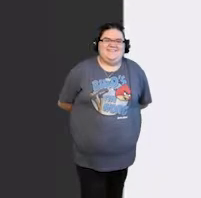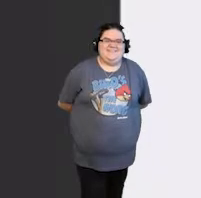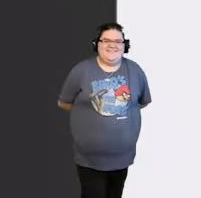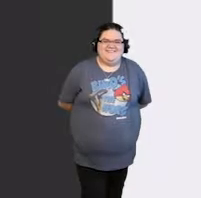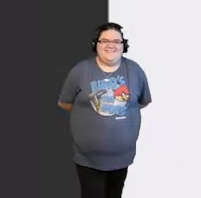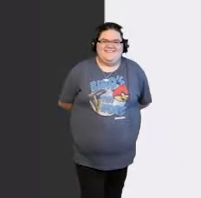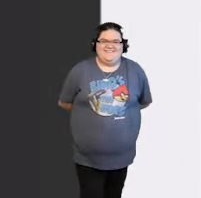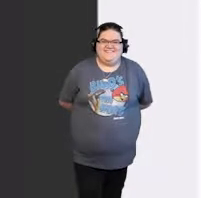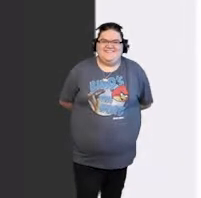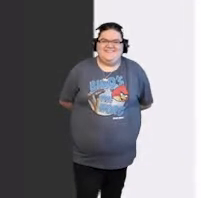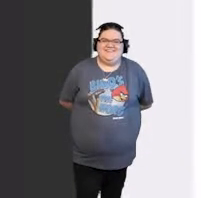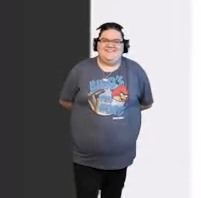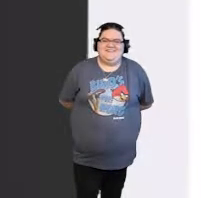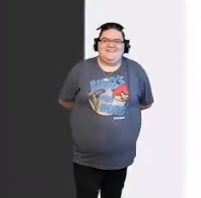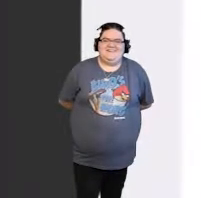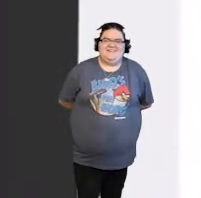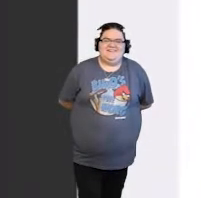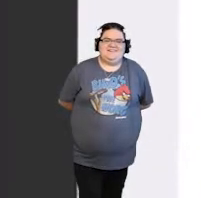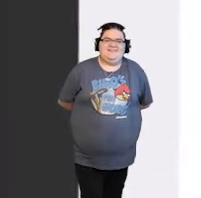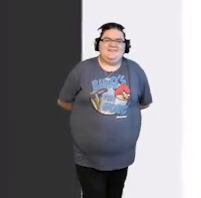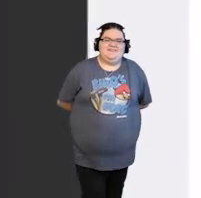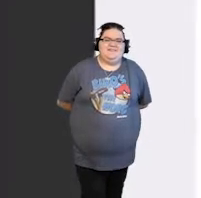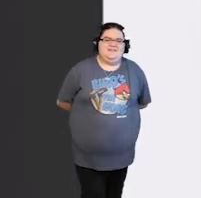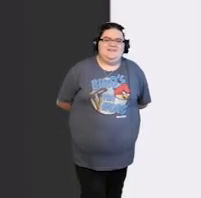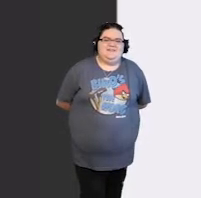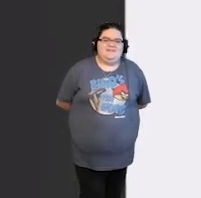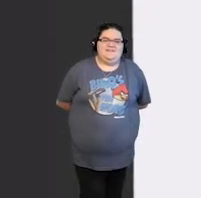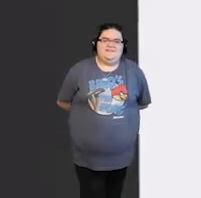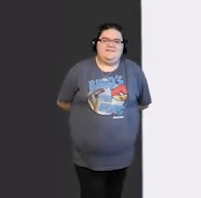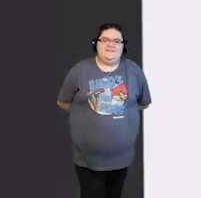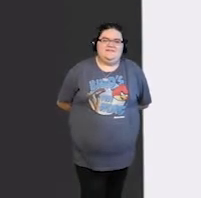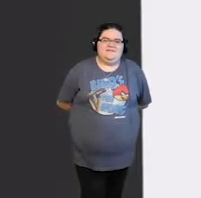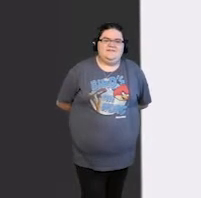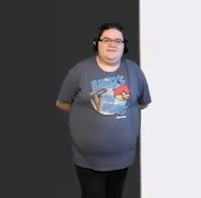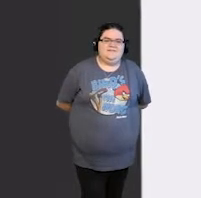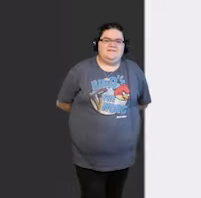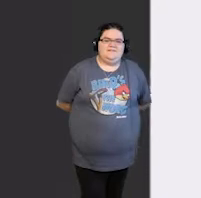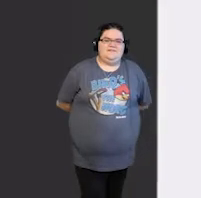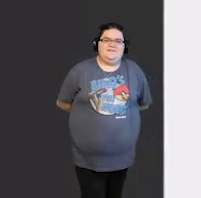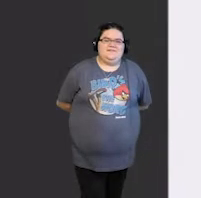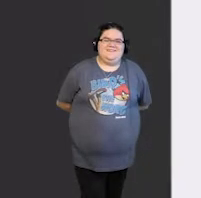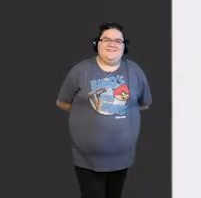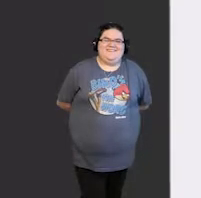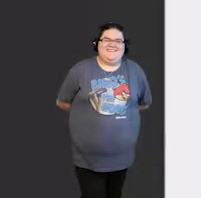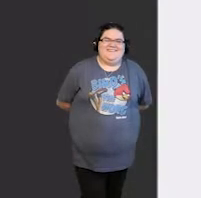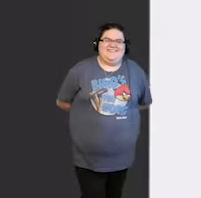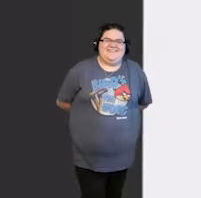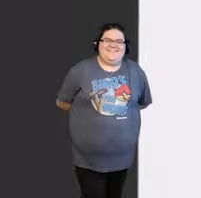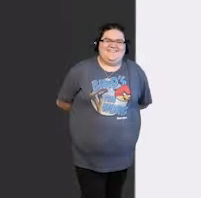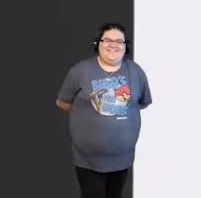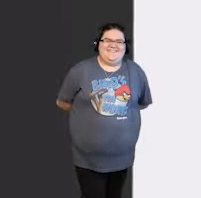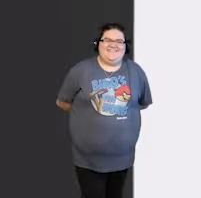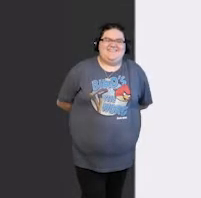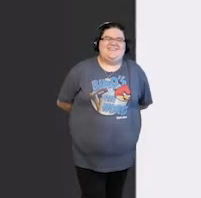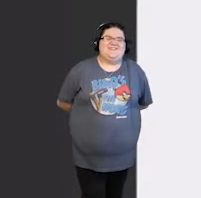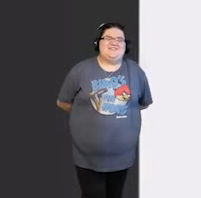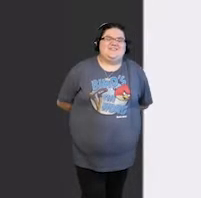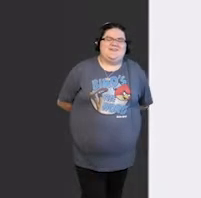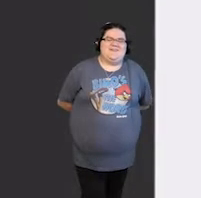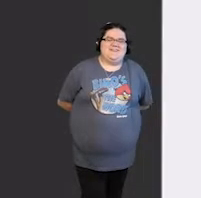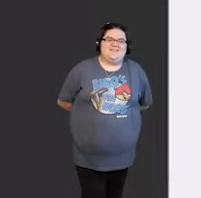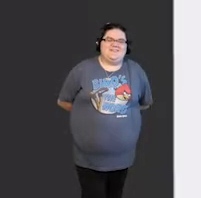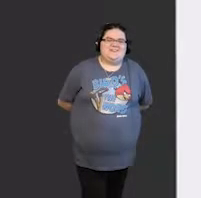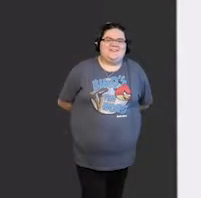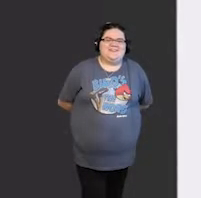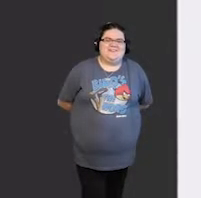a soda bottle. You have to blow into like a whistle to get different notes. You can move your hands up and down the He's end